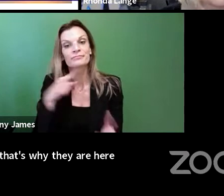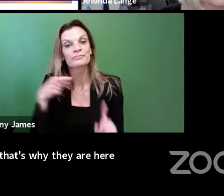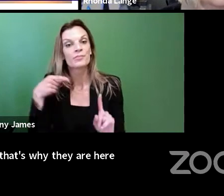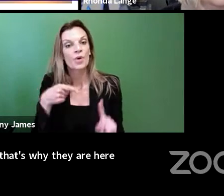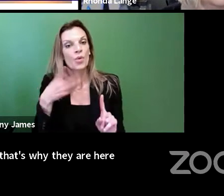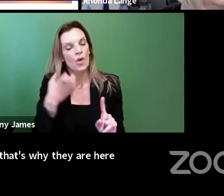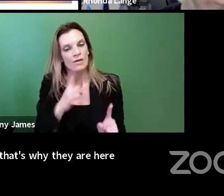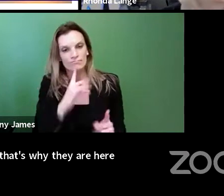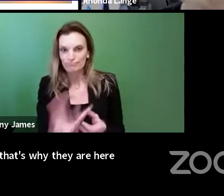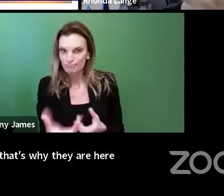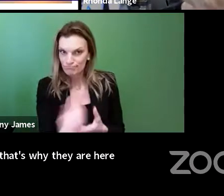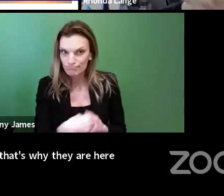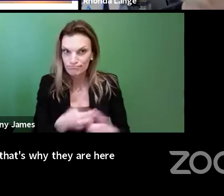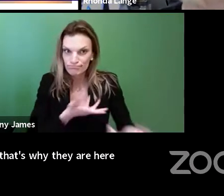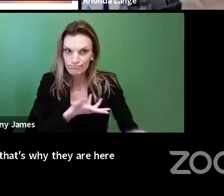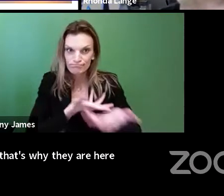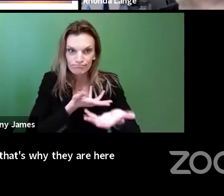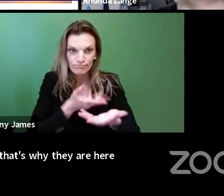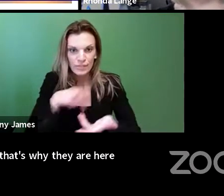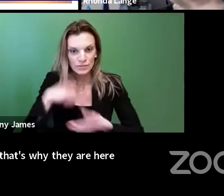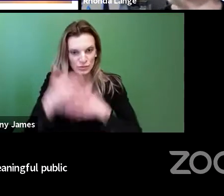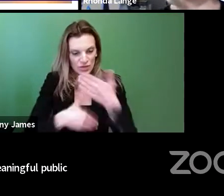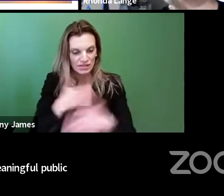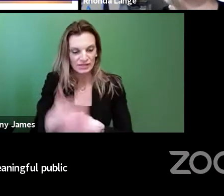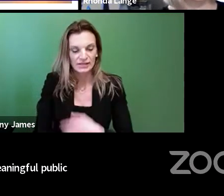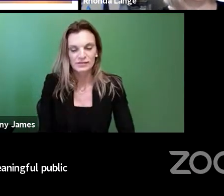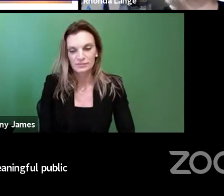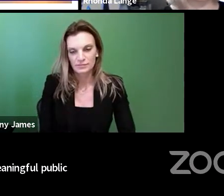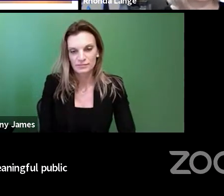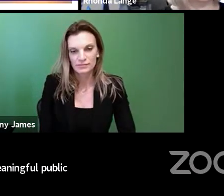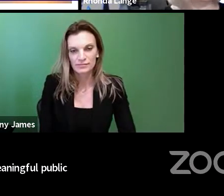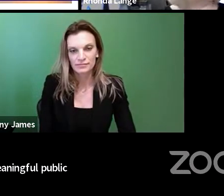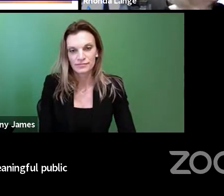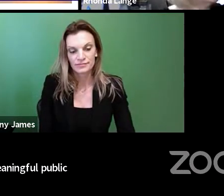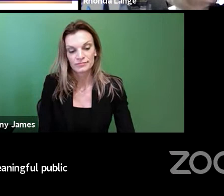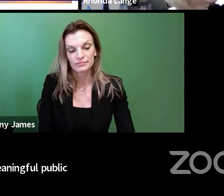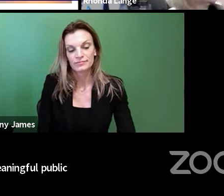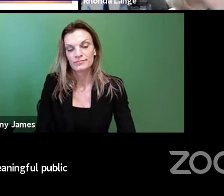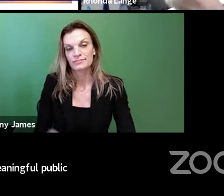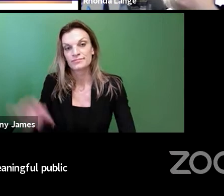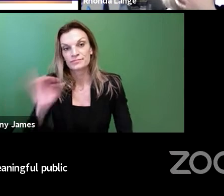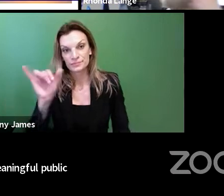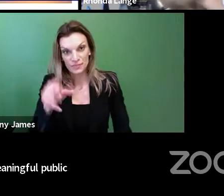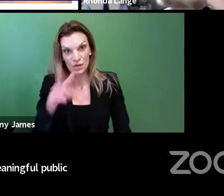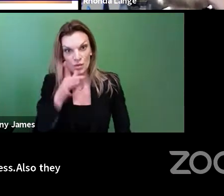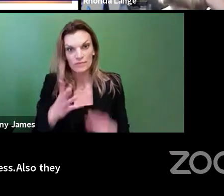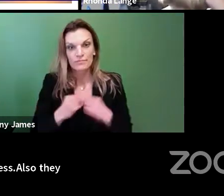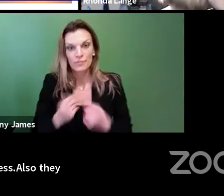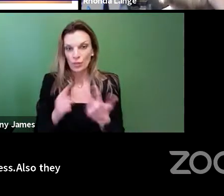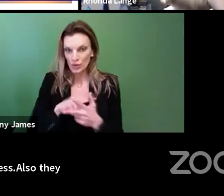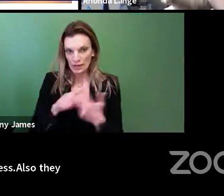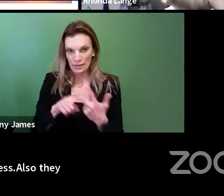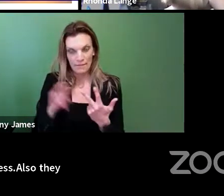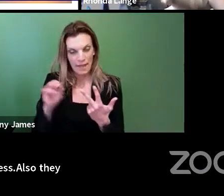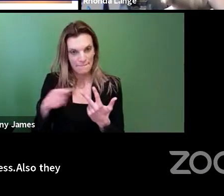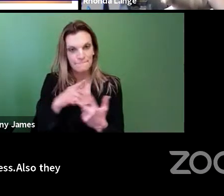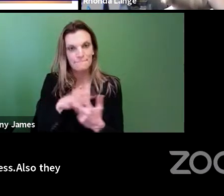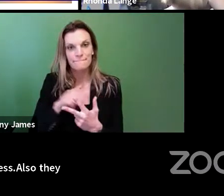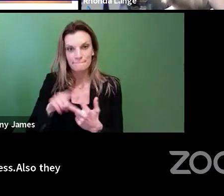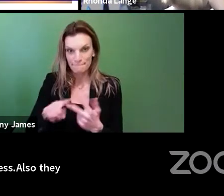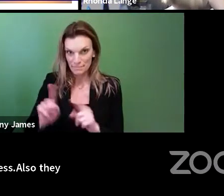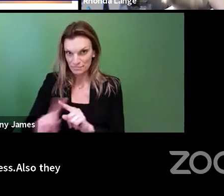public participation in this process. Also, they will adopt three maps, one for each type of